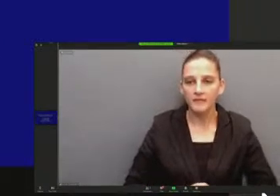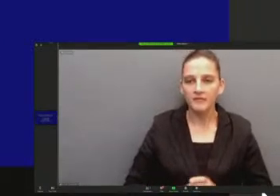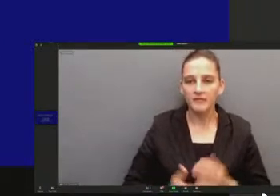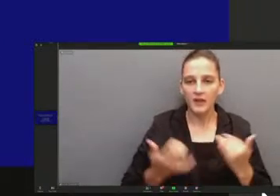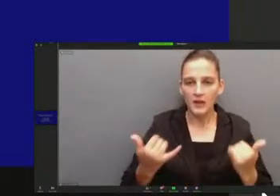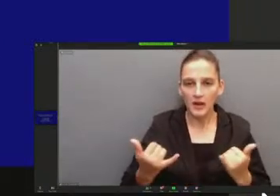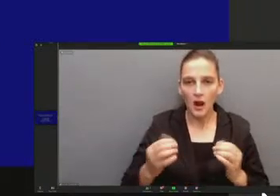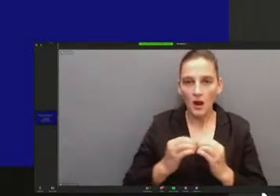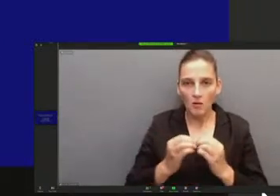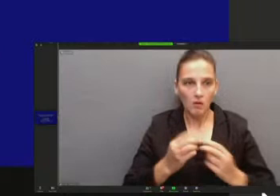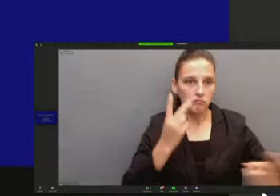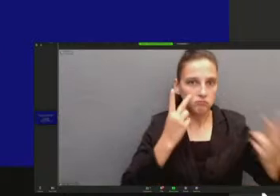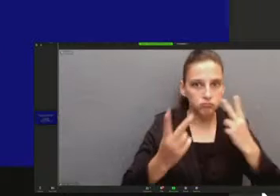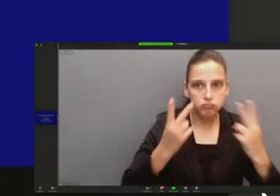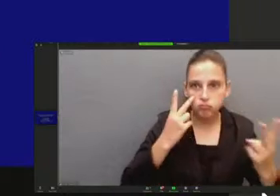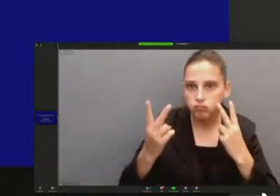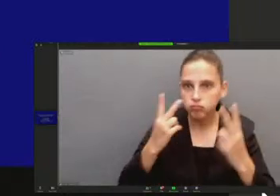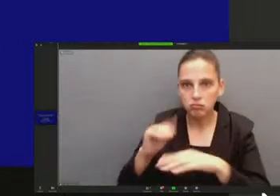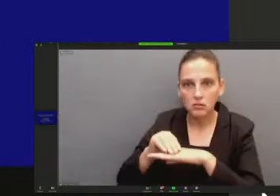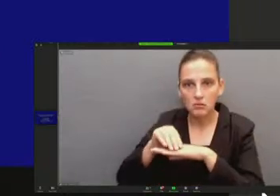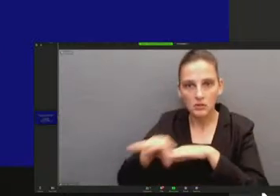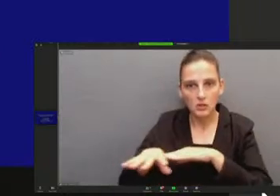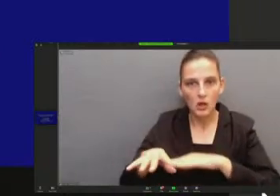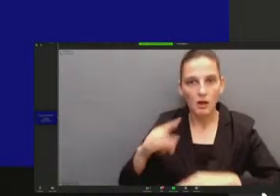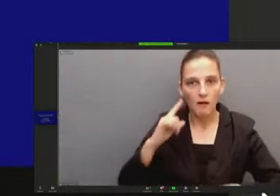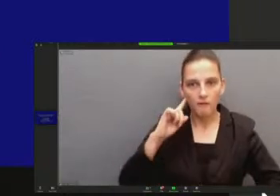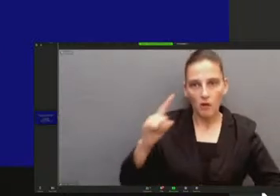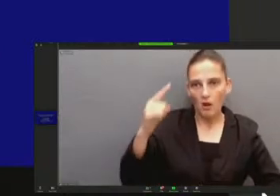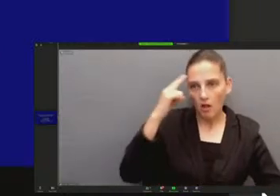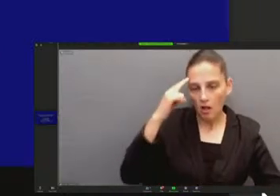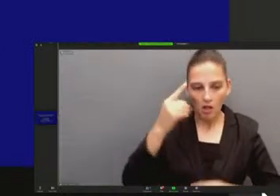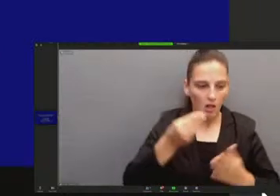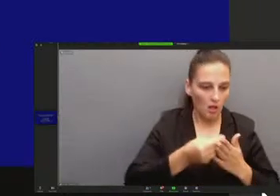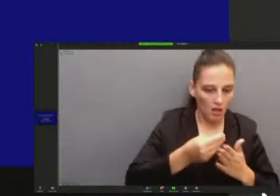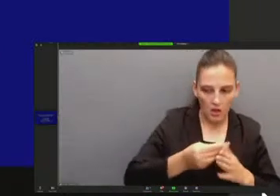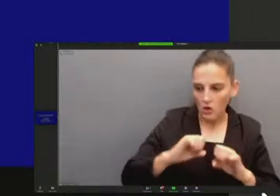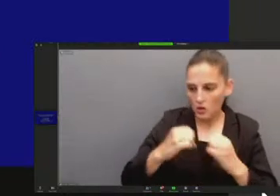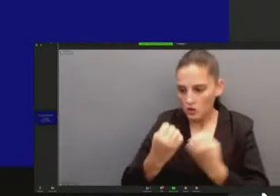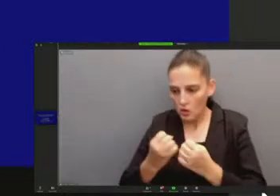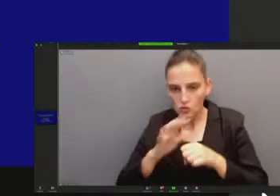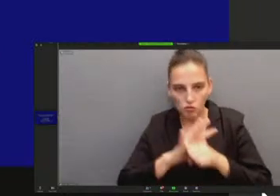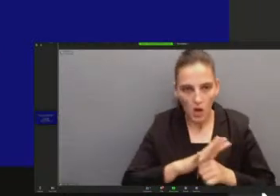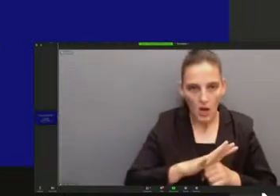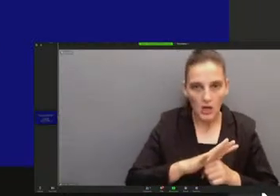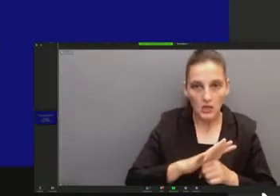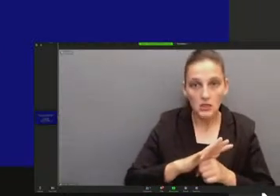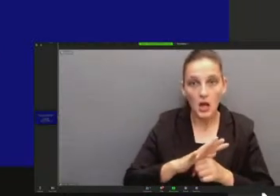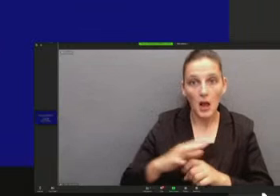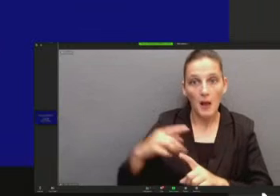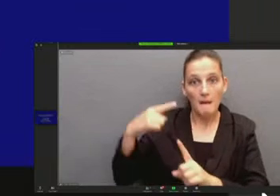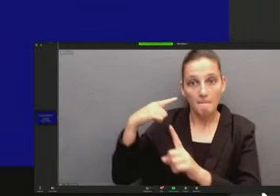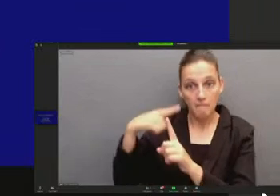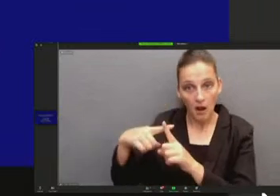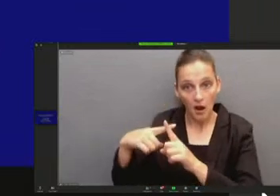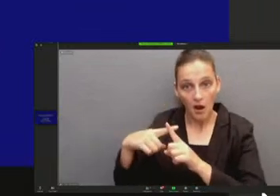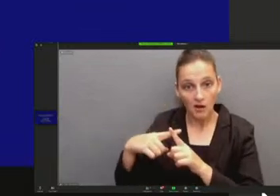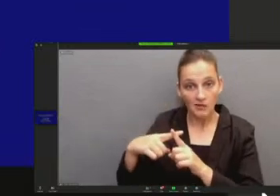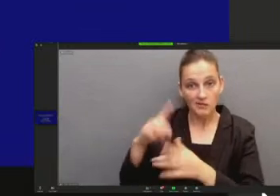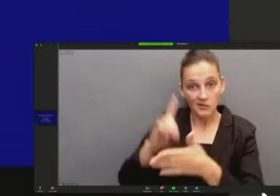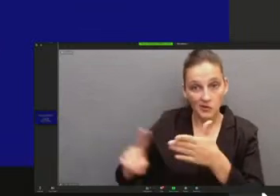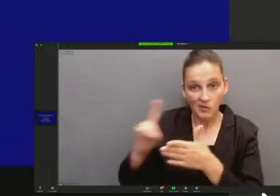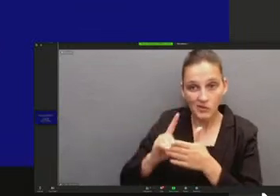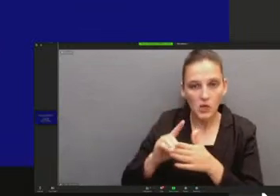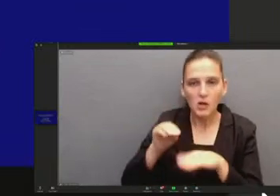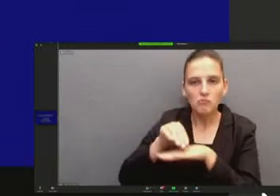to psychosocial and economic stresses in general, and then on top of that, the stress of discrimination?